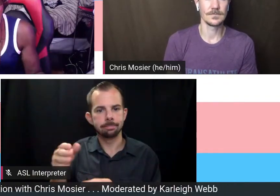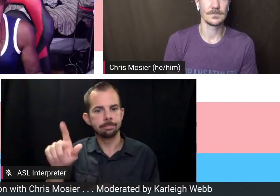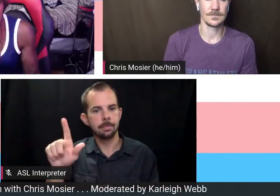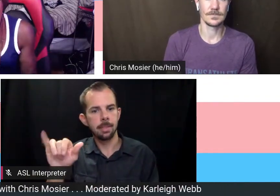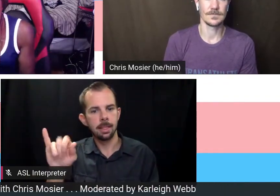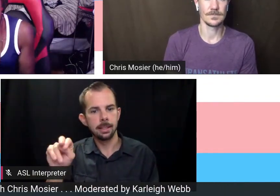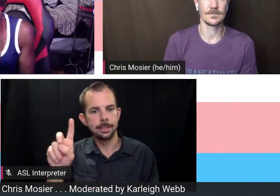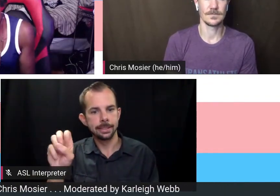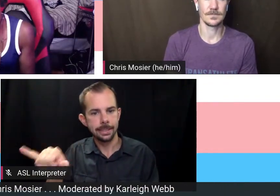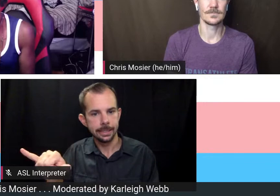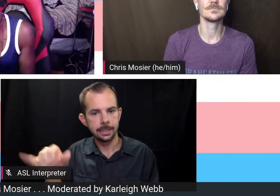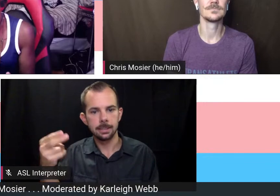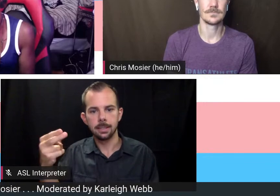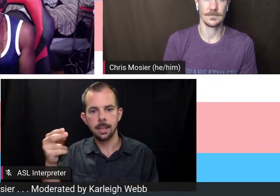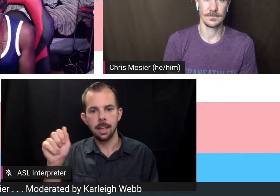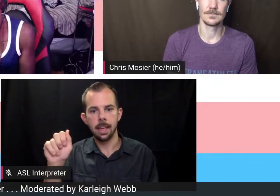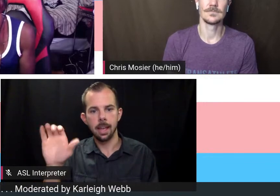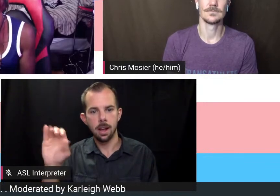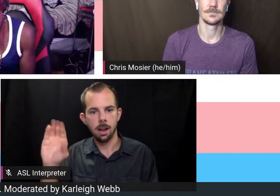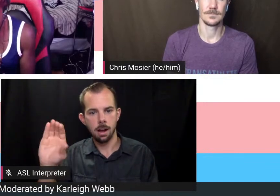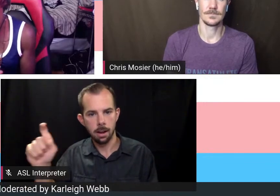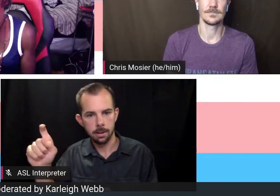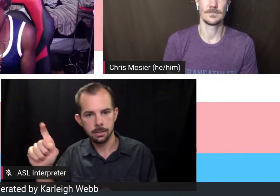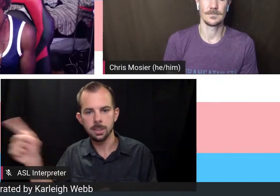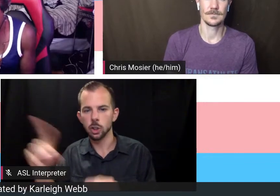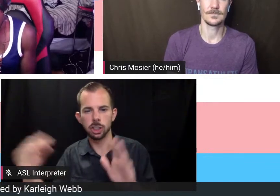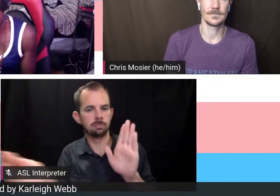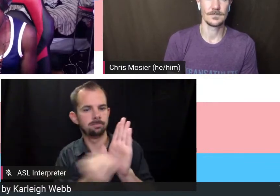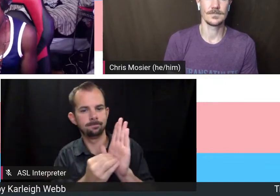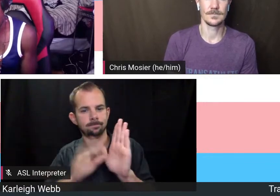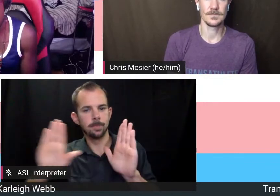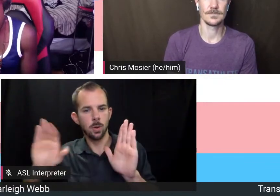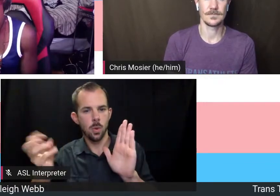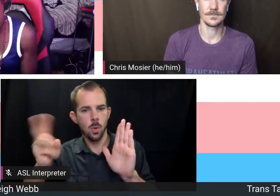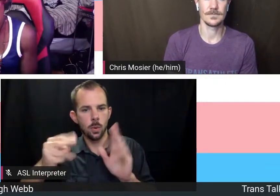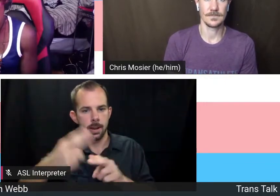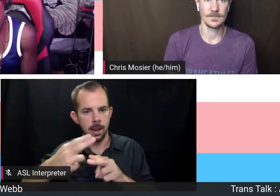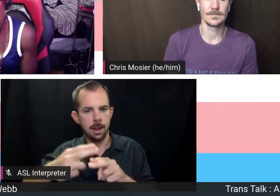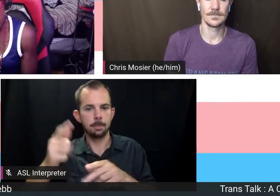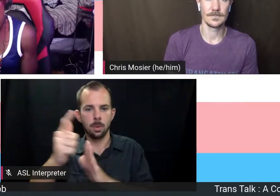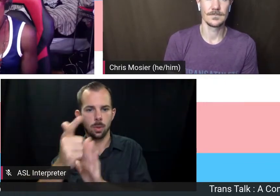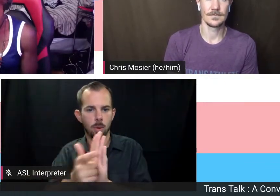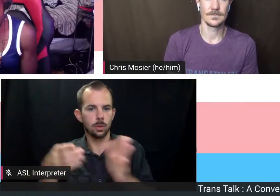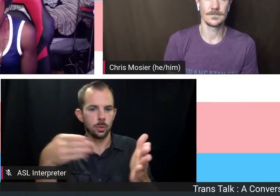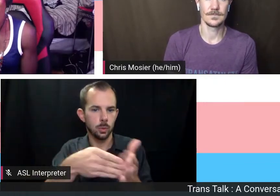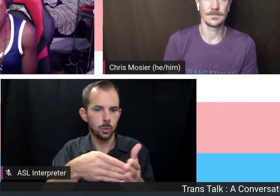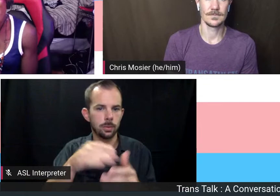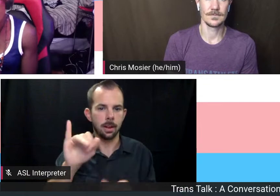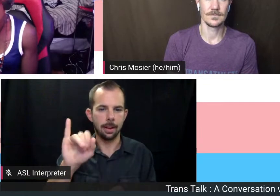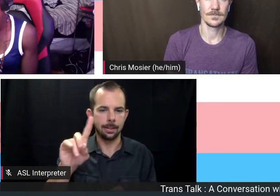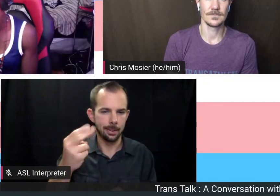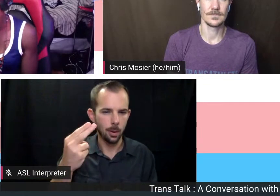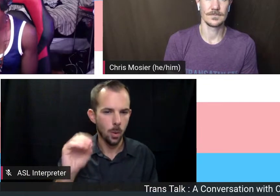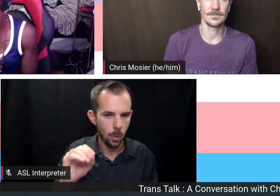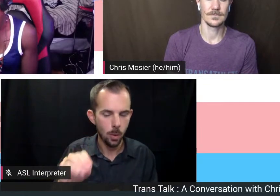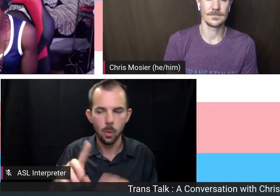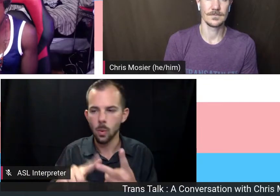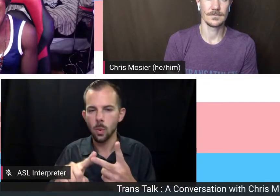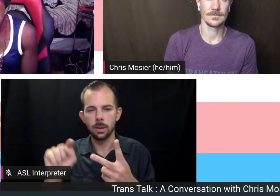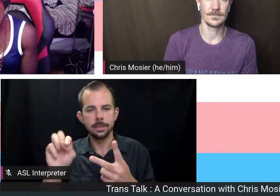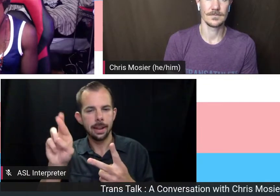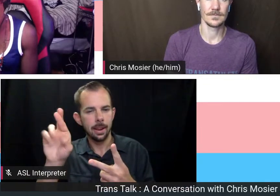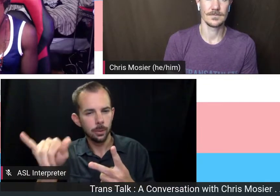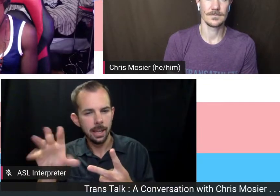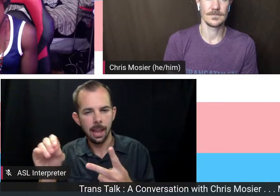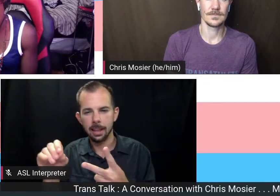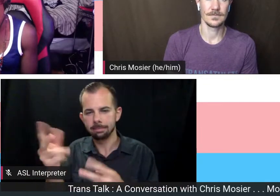who put her name on the line on the lawsuit in Idaho, for example, or an Andrea or a Terry, just being targeted and being pillared, like